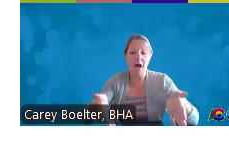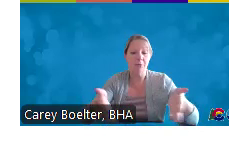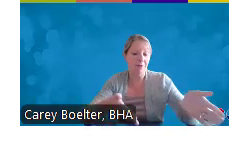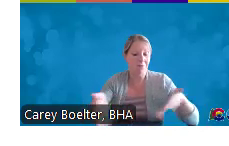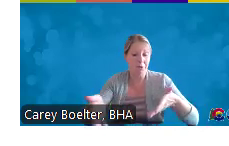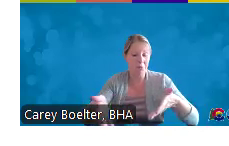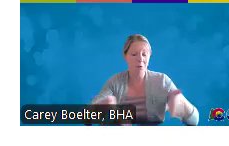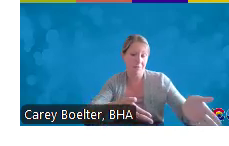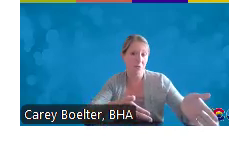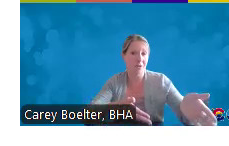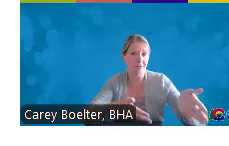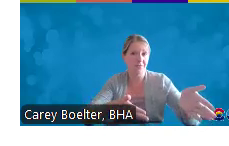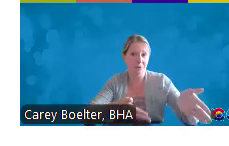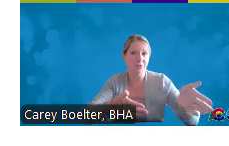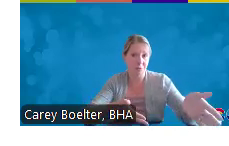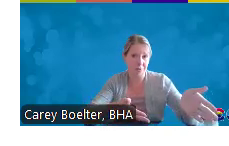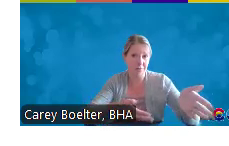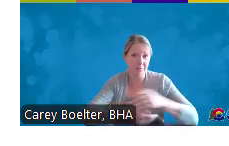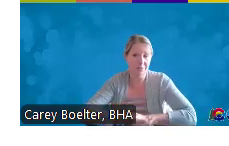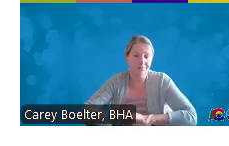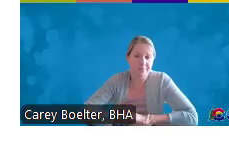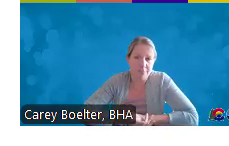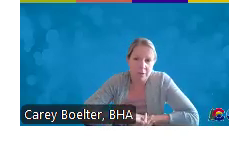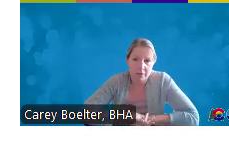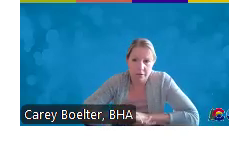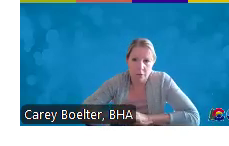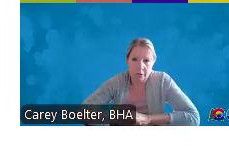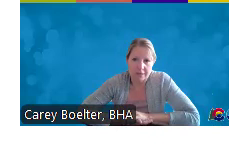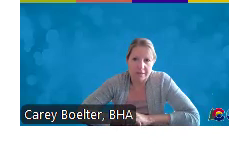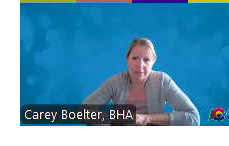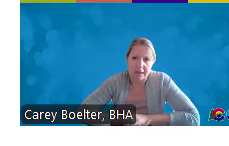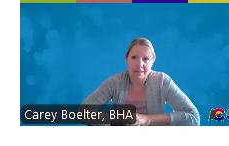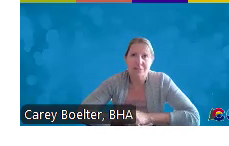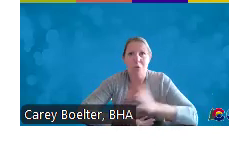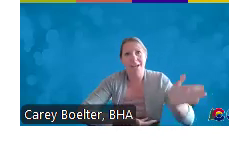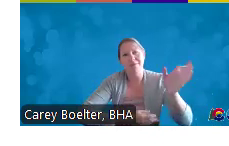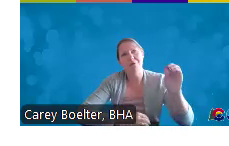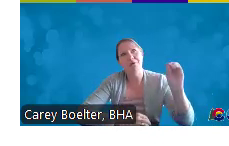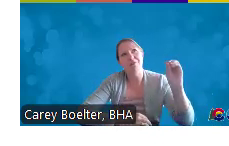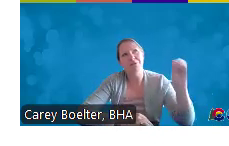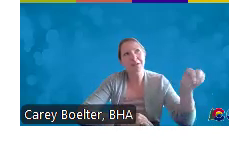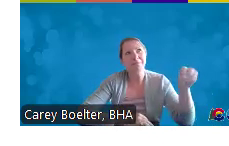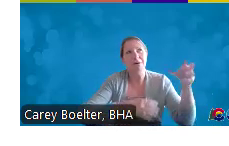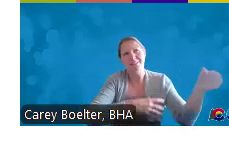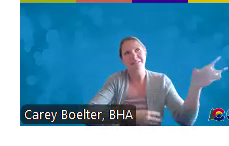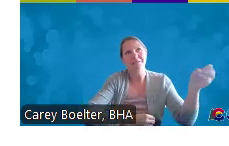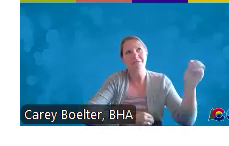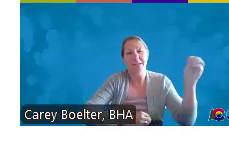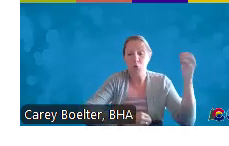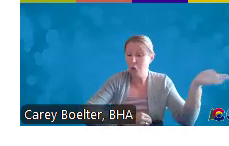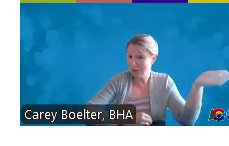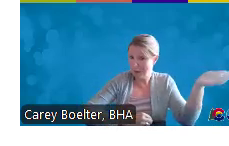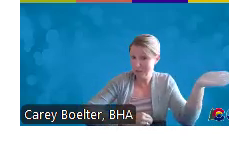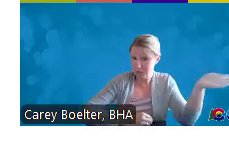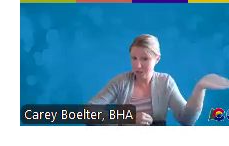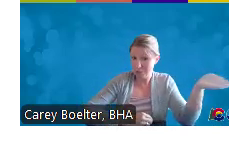does this operate for you if you were in the field doing this? So again, that is why if you think about, I said this